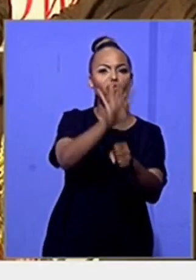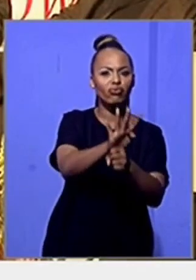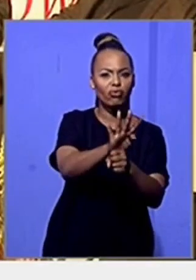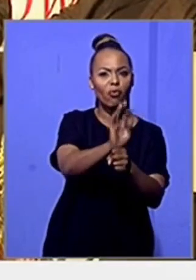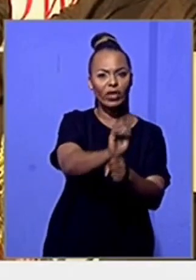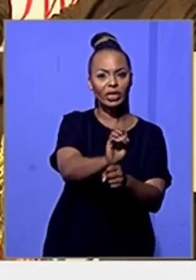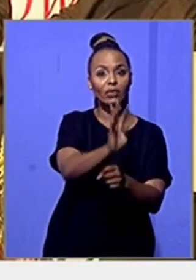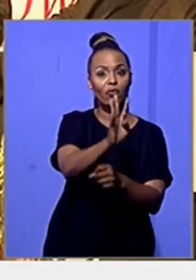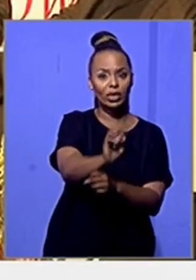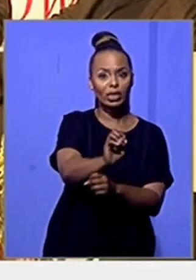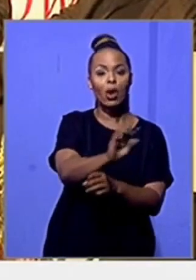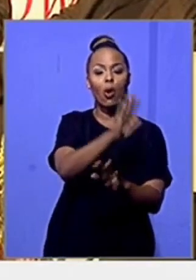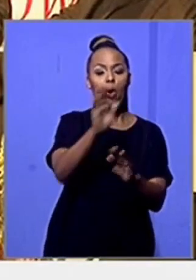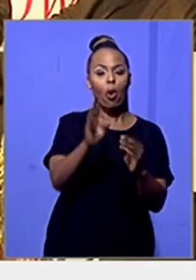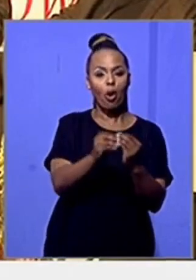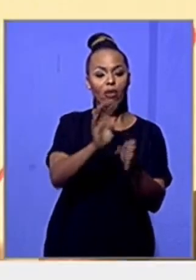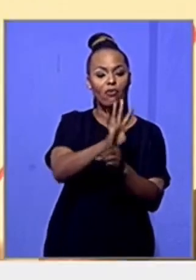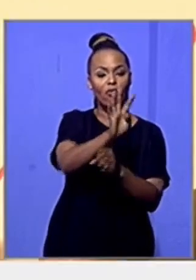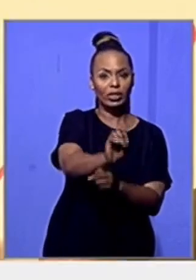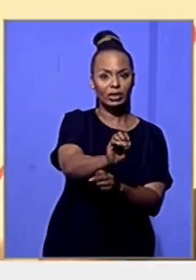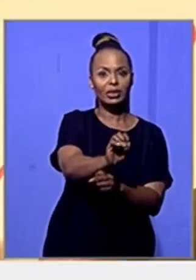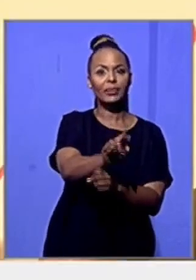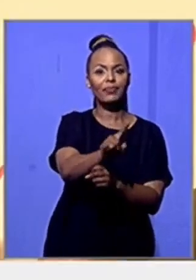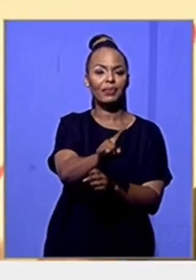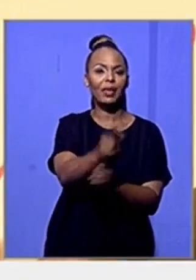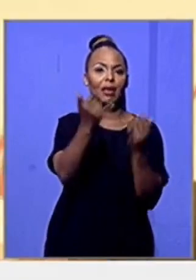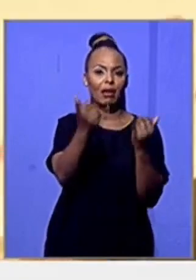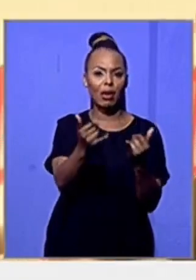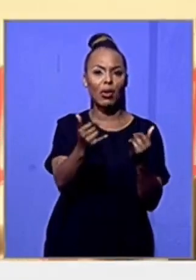40 tse le gore di nyaka go ba